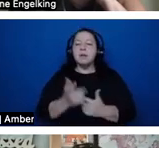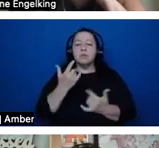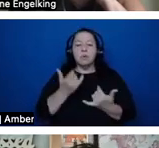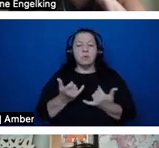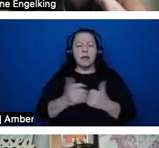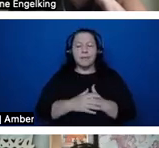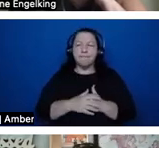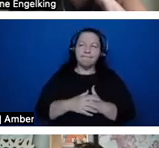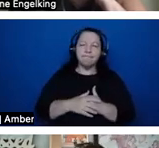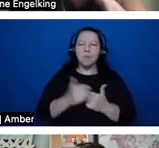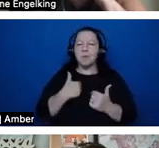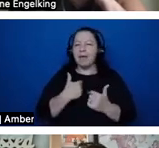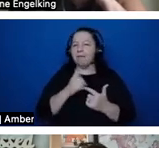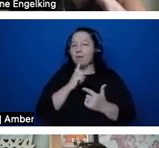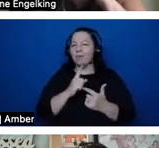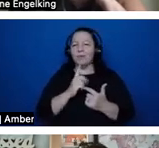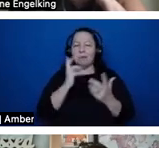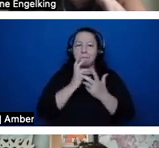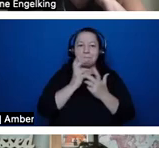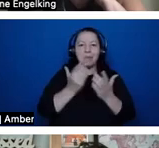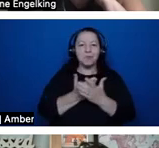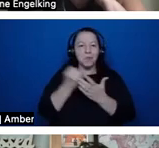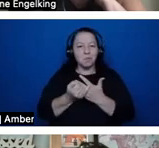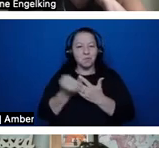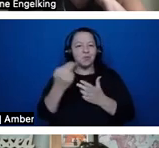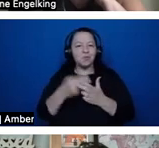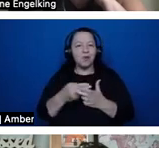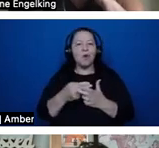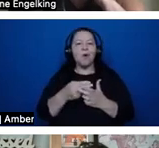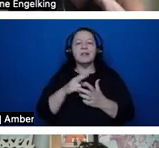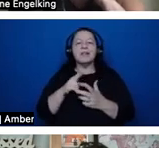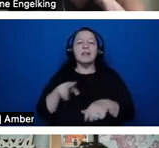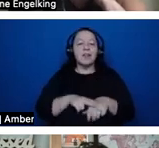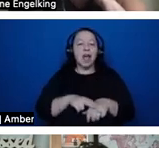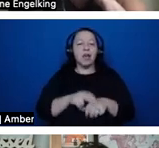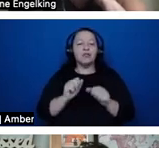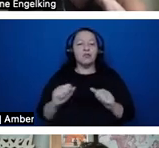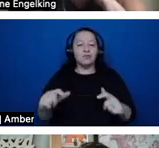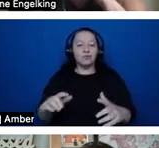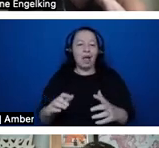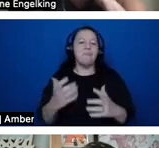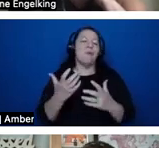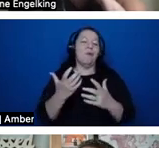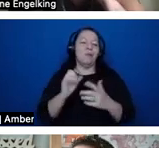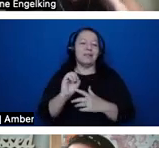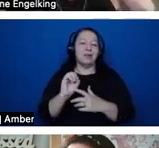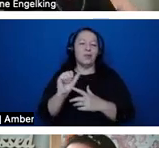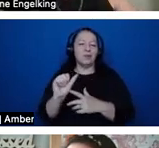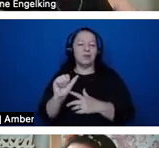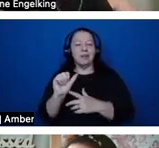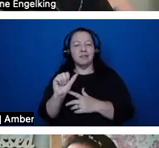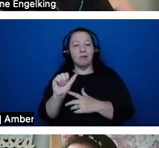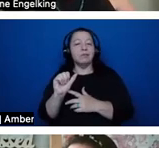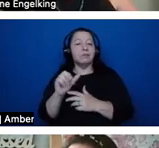We have an amazing new project called the National Tribal Sexual Assault Resource Center that is allowing us to have